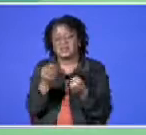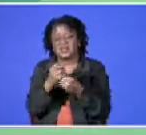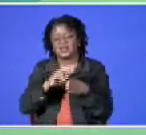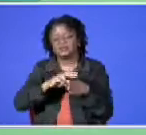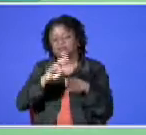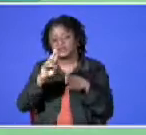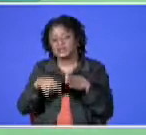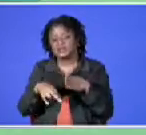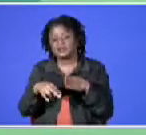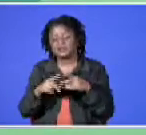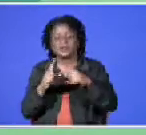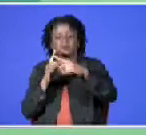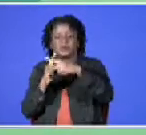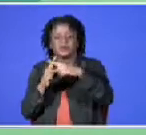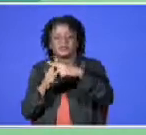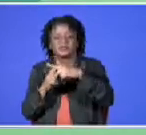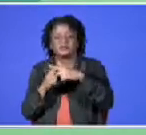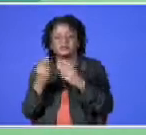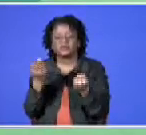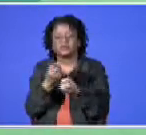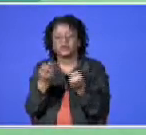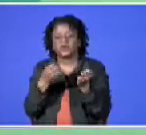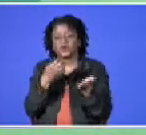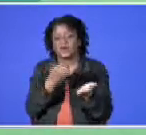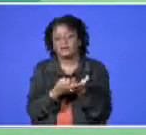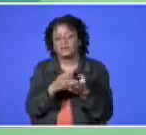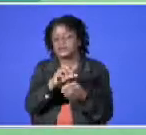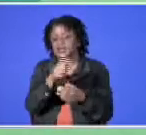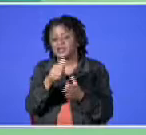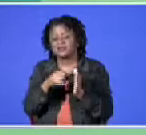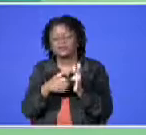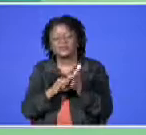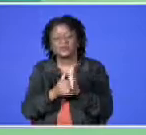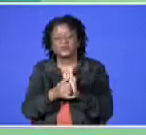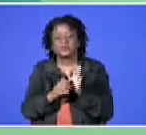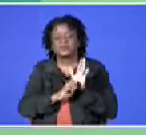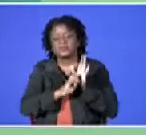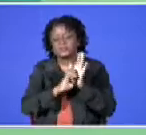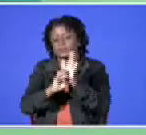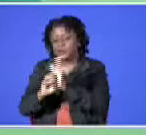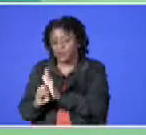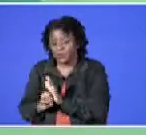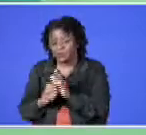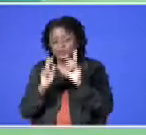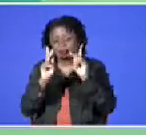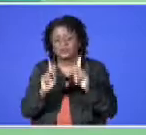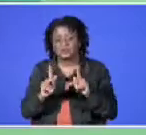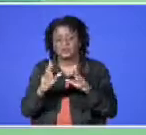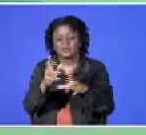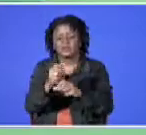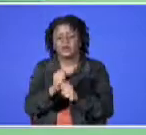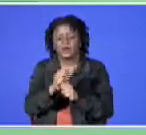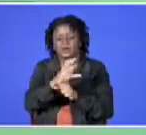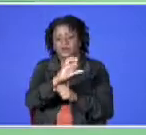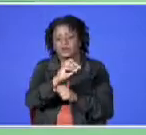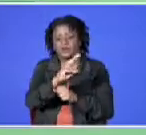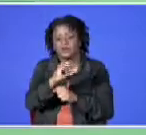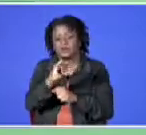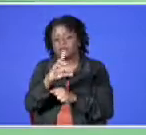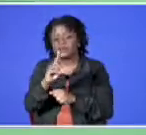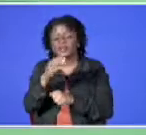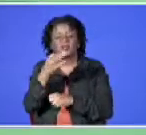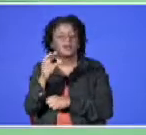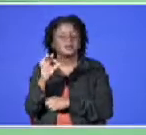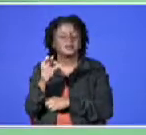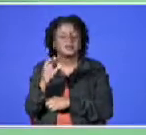positive, meaning there is no evidence that any of those exposed persons have contracted COVID-19. Minister of Health,